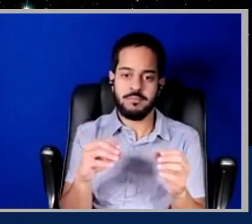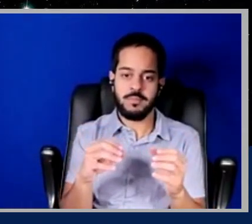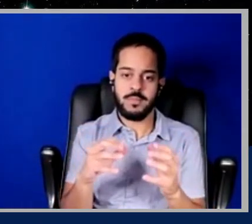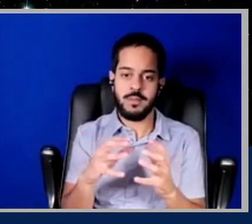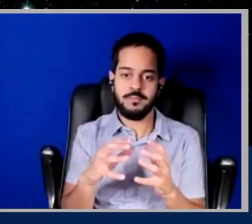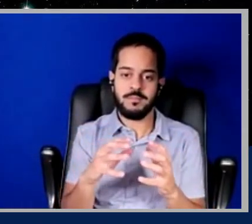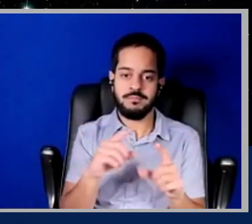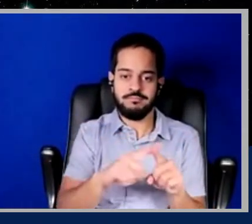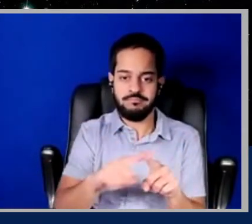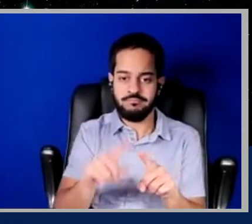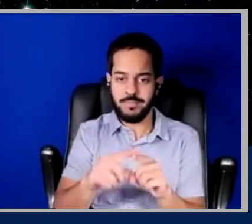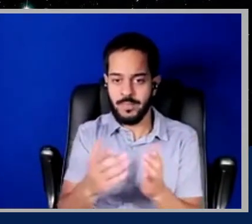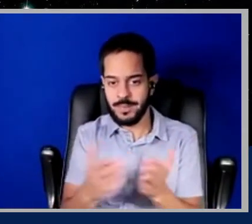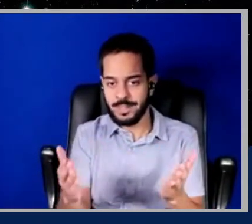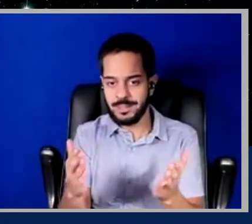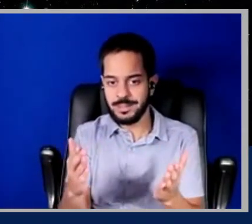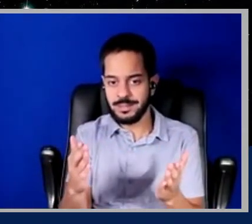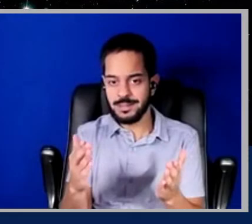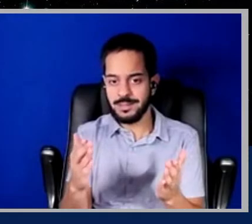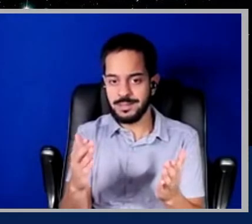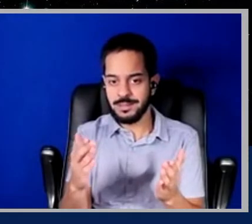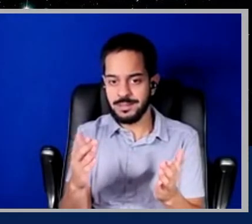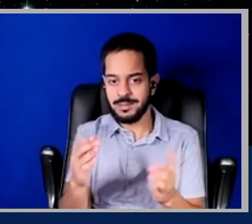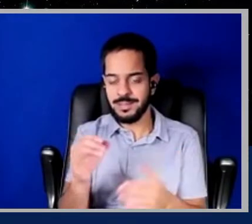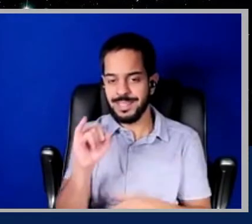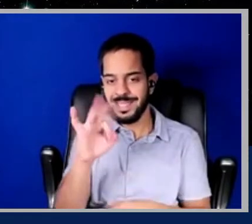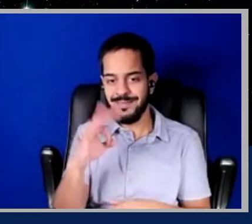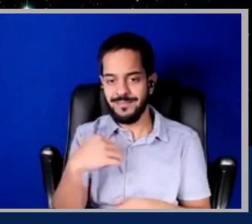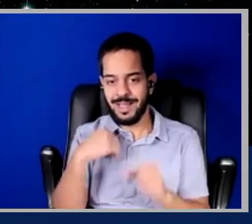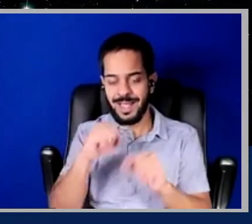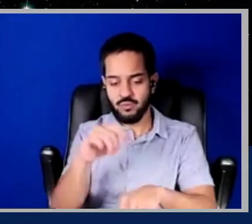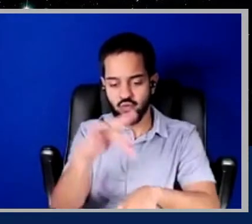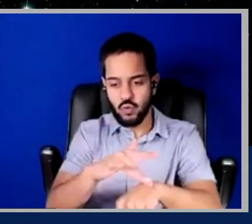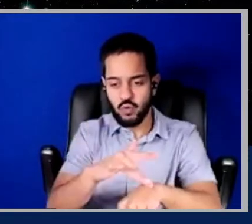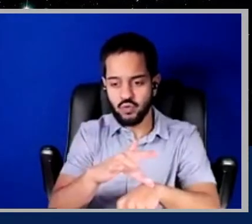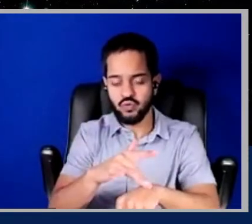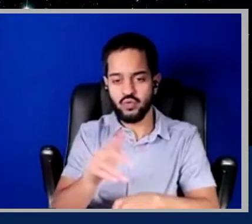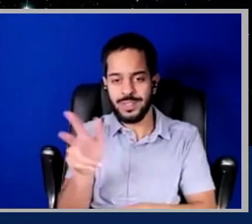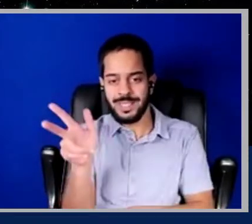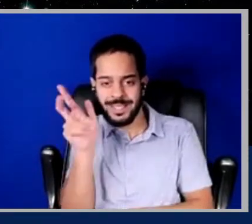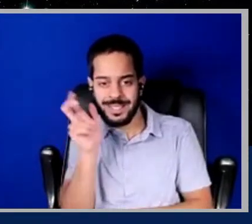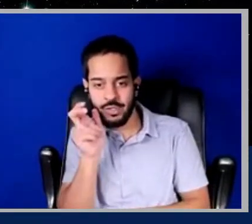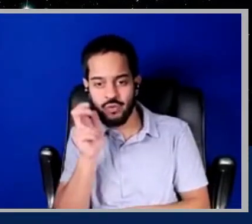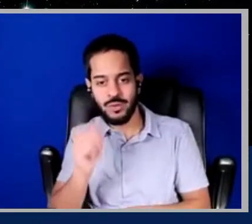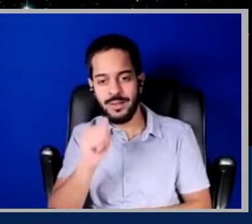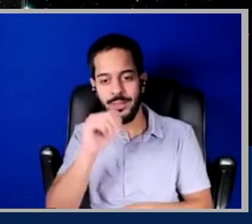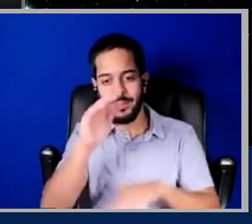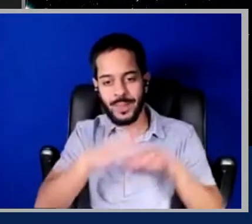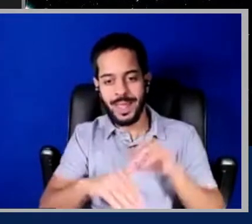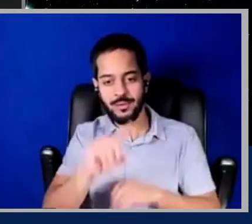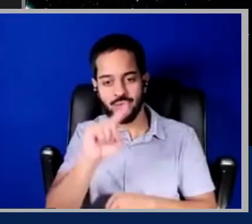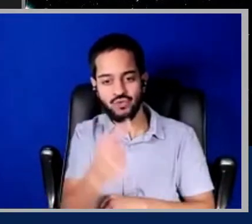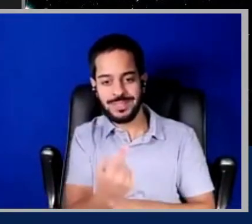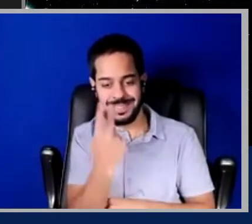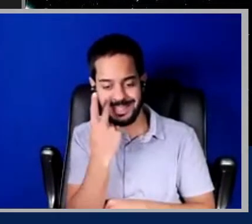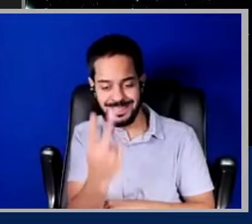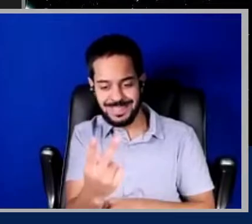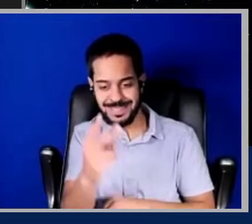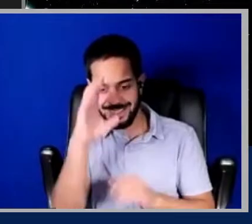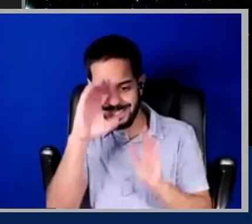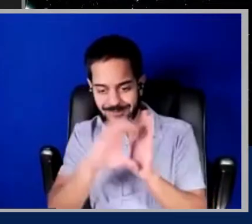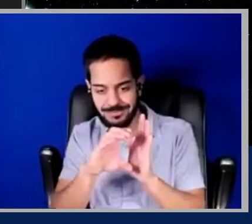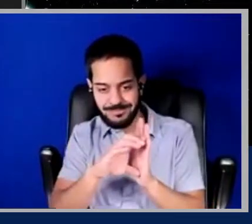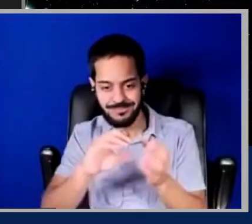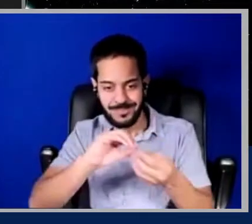I hold them or when I listen to them. And I love that, I've been looking at this data for a very